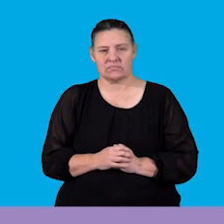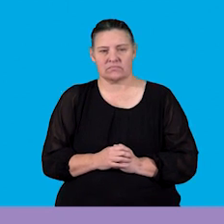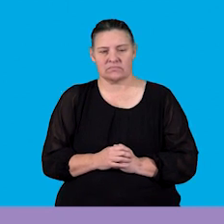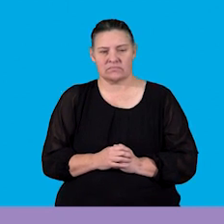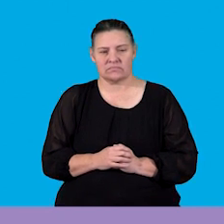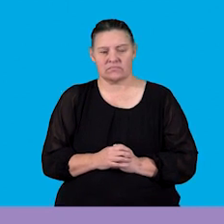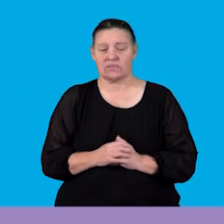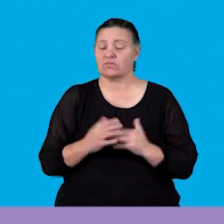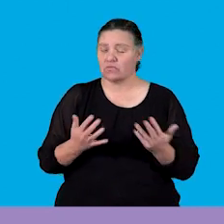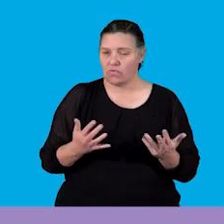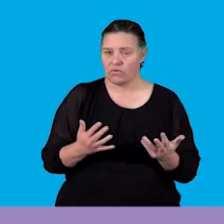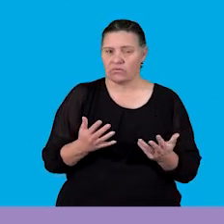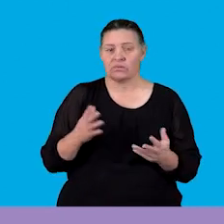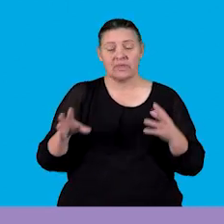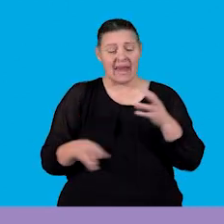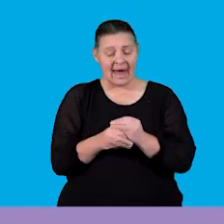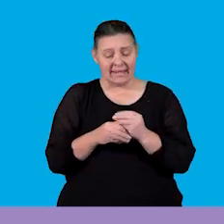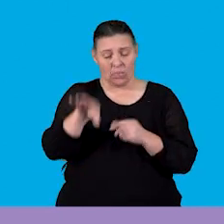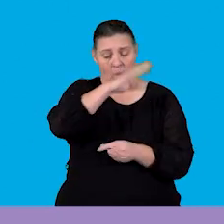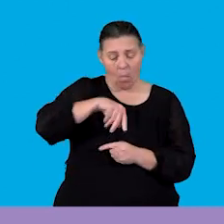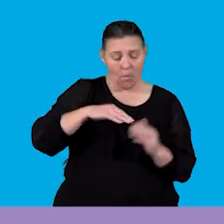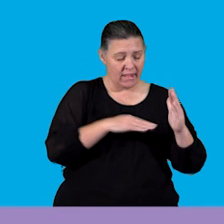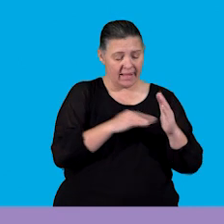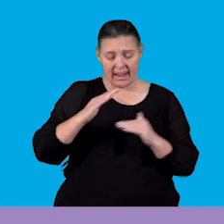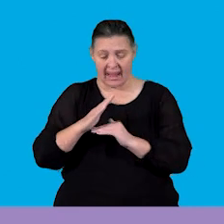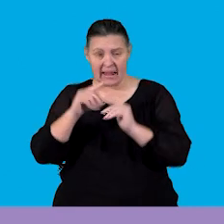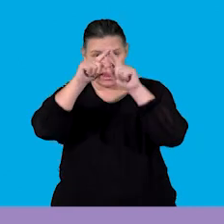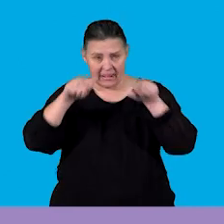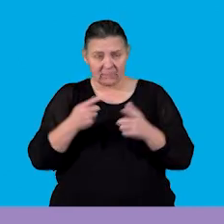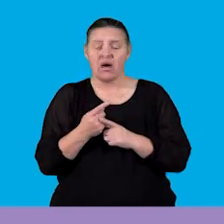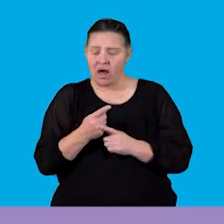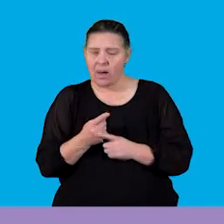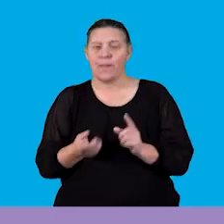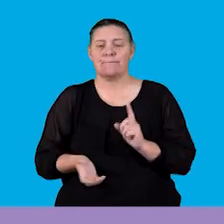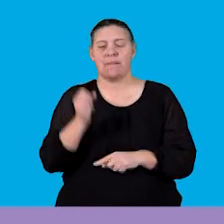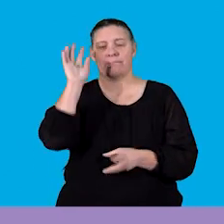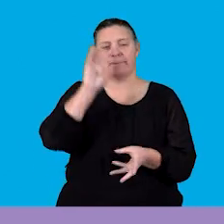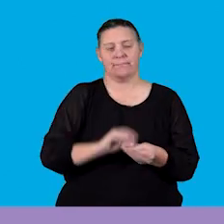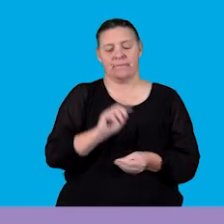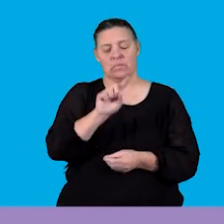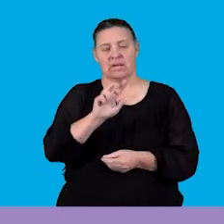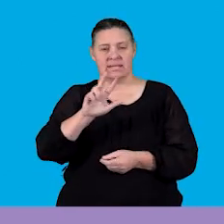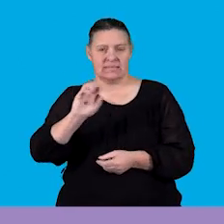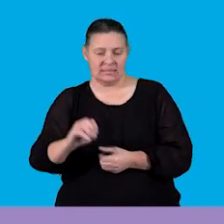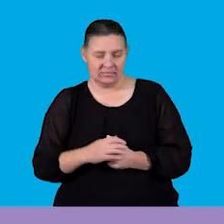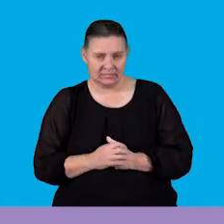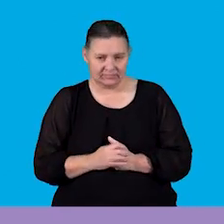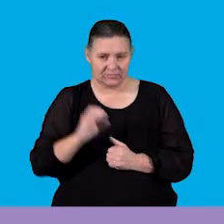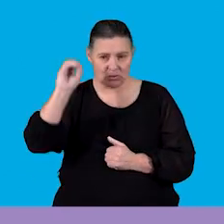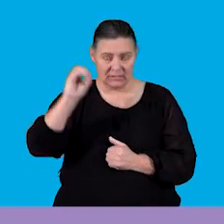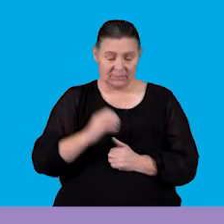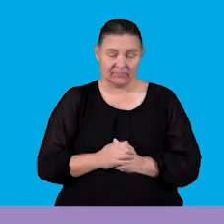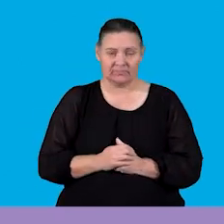to 66 degrees. And if you add all of these angles, the interior angles, we will find a total